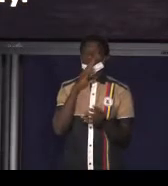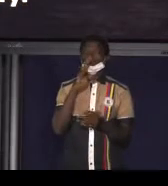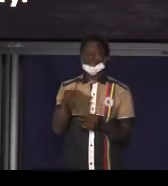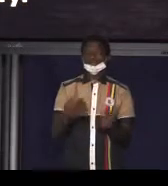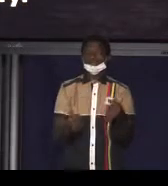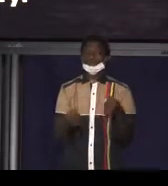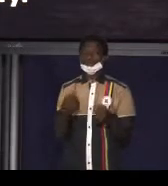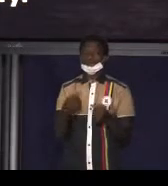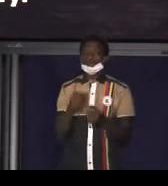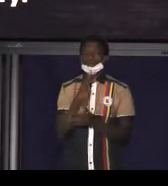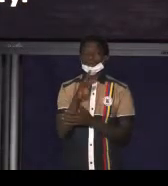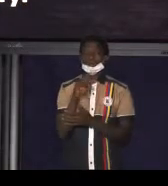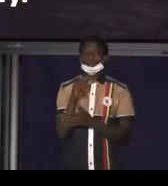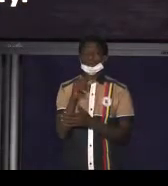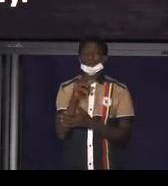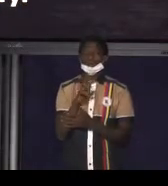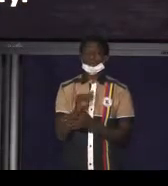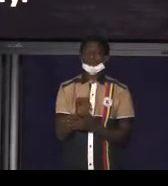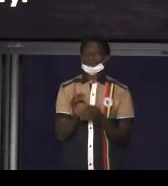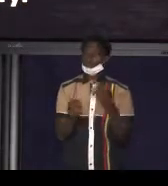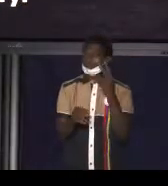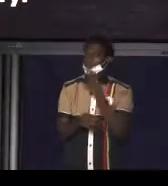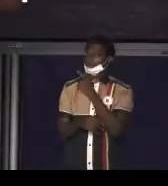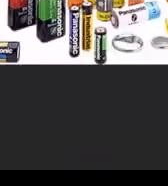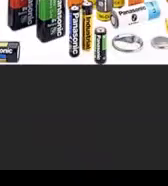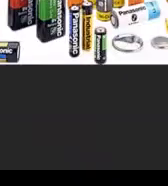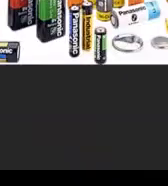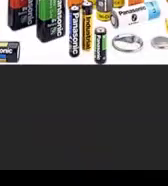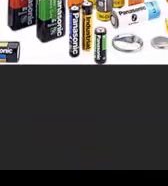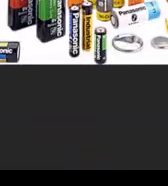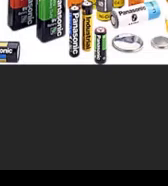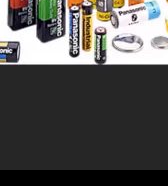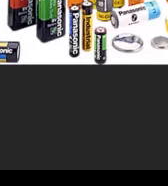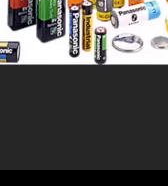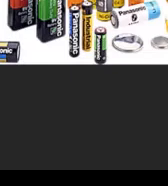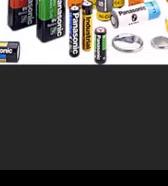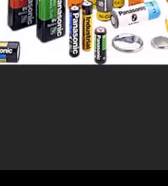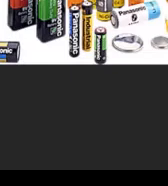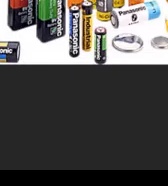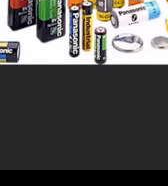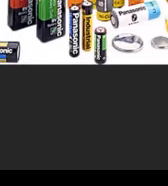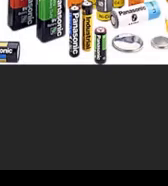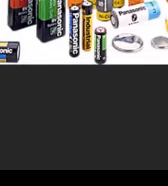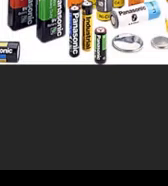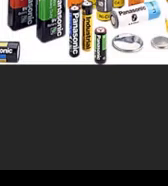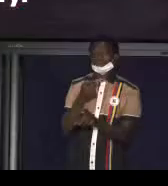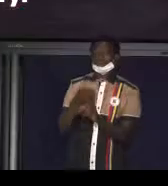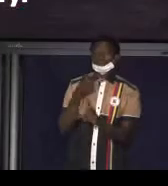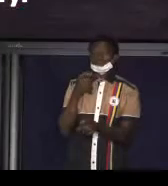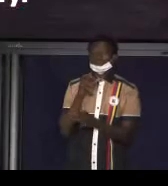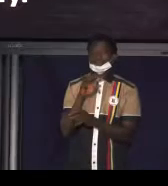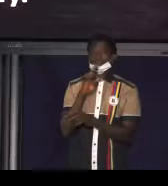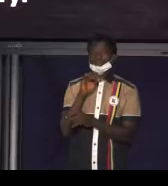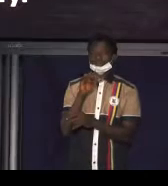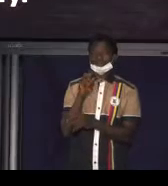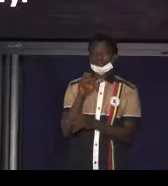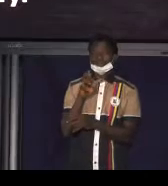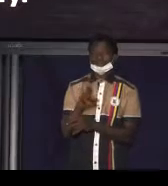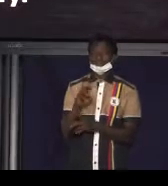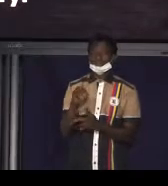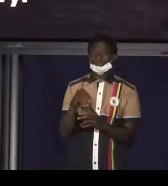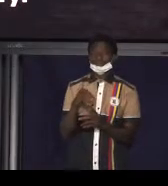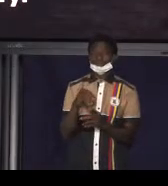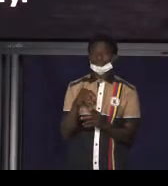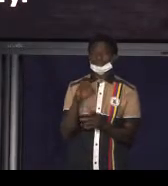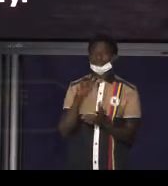car battery or your touch battery. Like you have this touch battery, is the current derived from battery cell or car